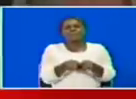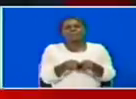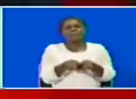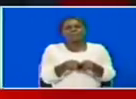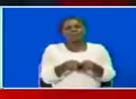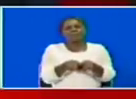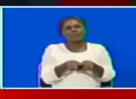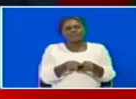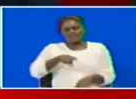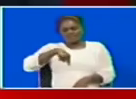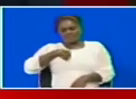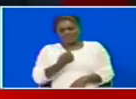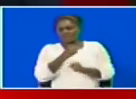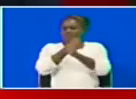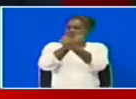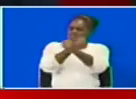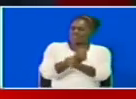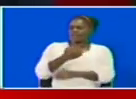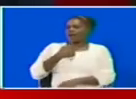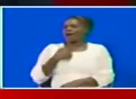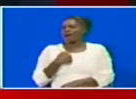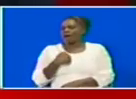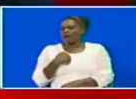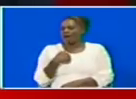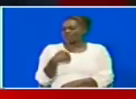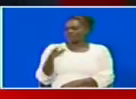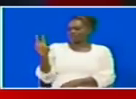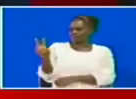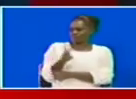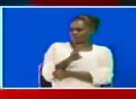importantly we will be protected by